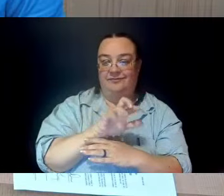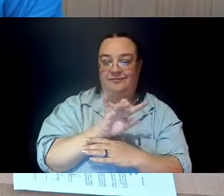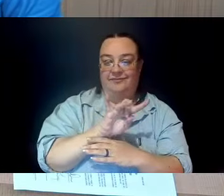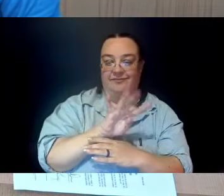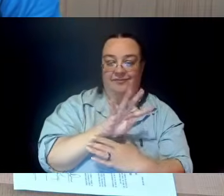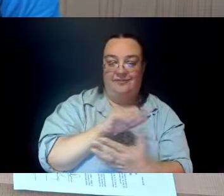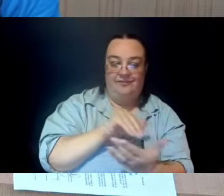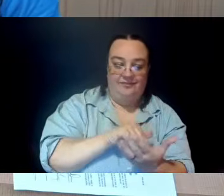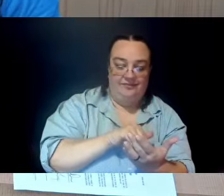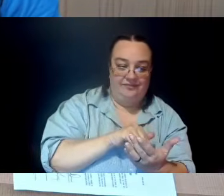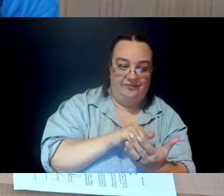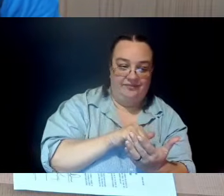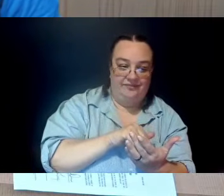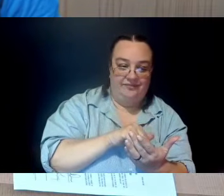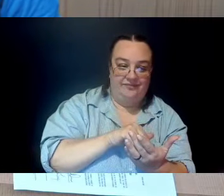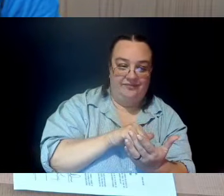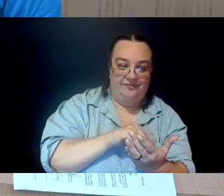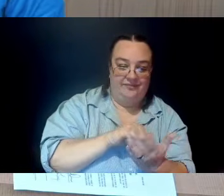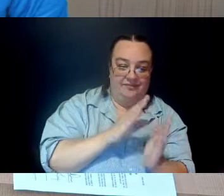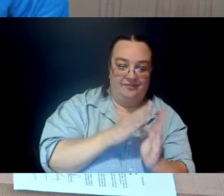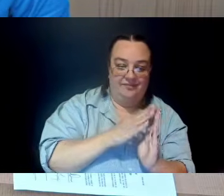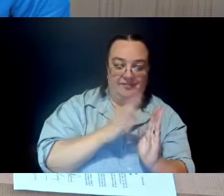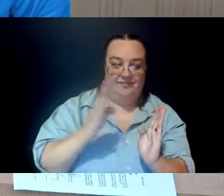$384,000 and